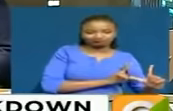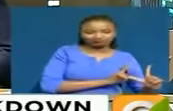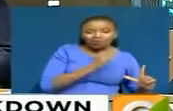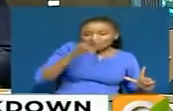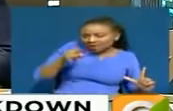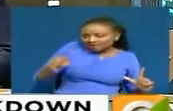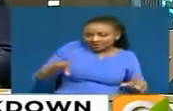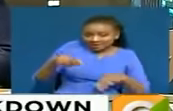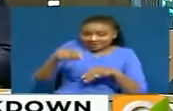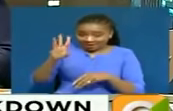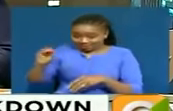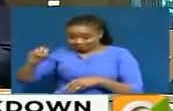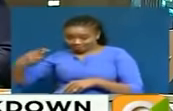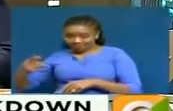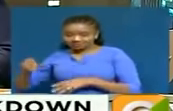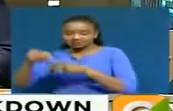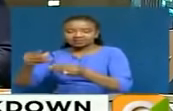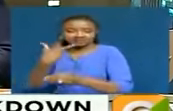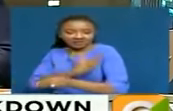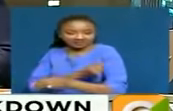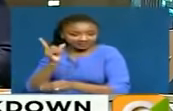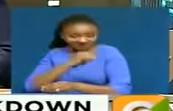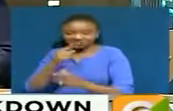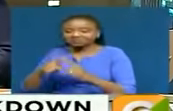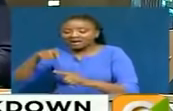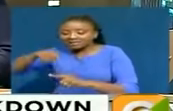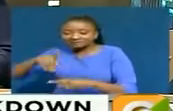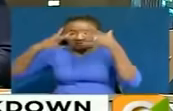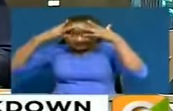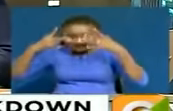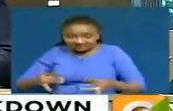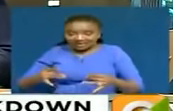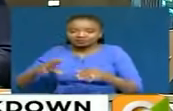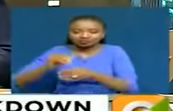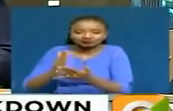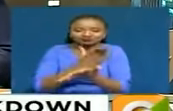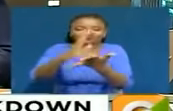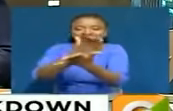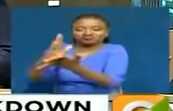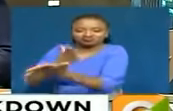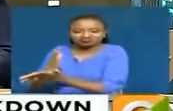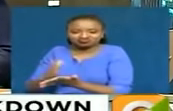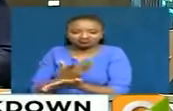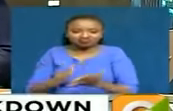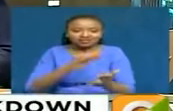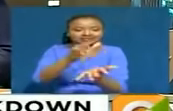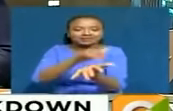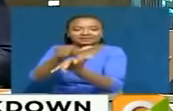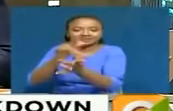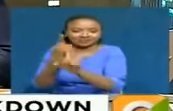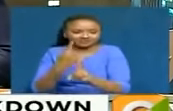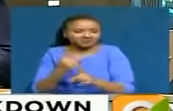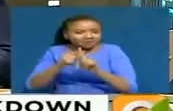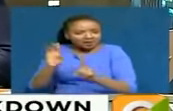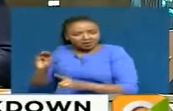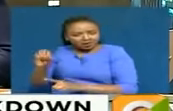has contravened the rules governing COVID-19 vaccines deployment. The hospital's management has, however, defended itself, citing that the staff